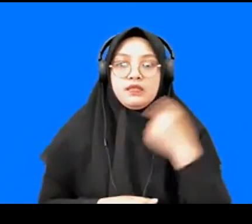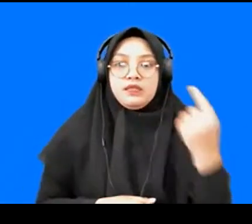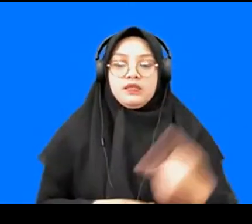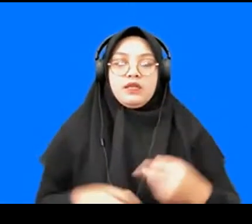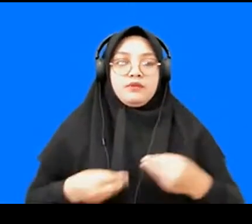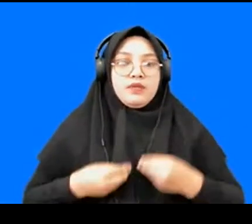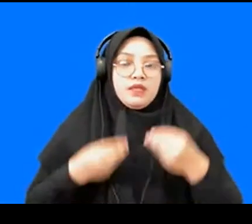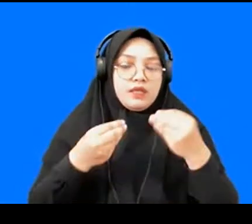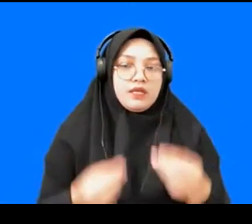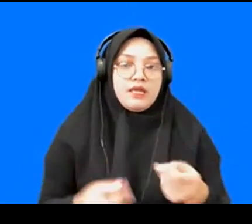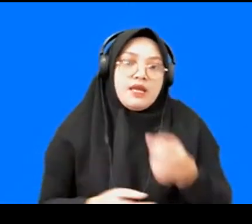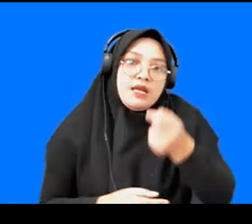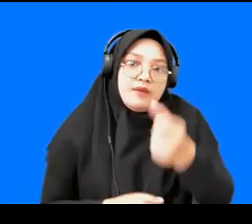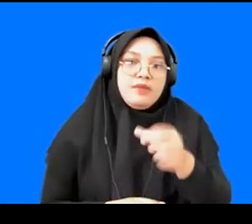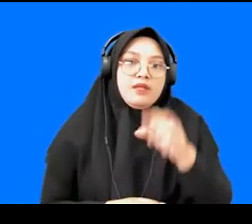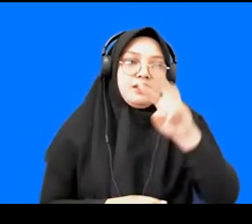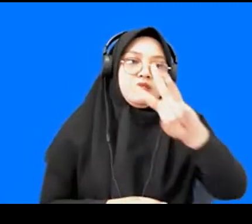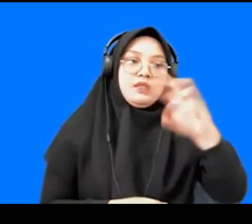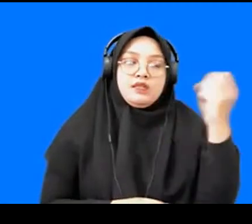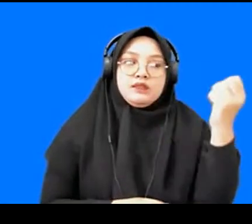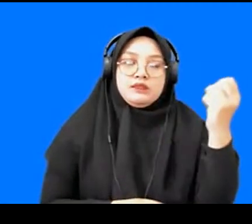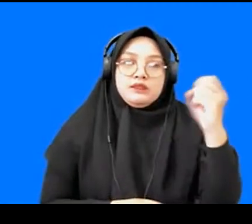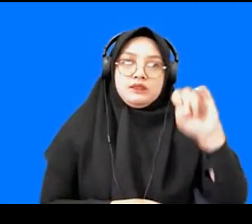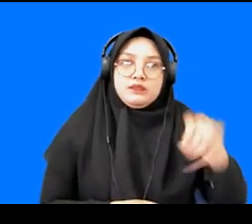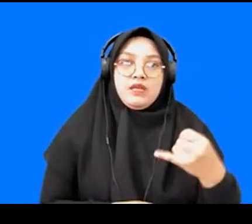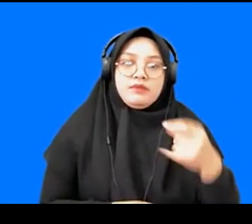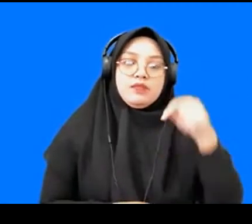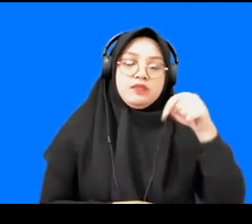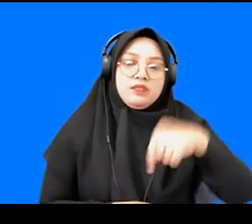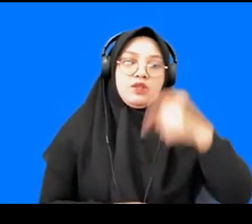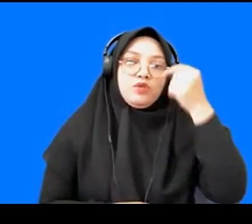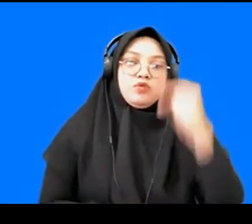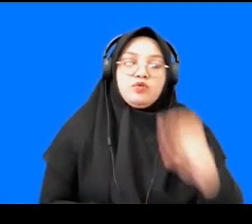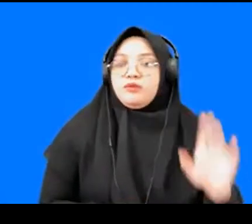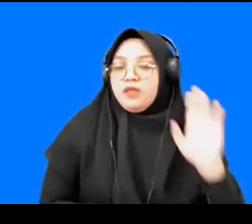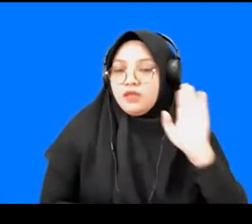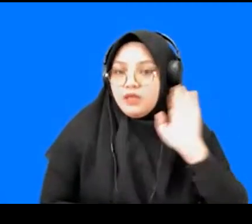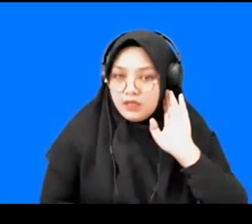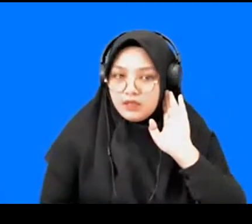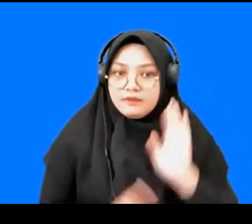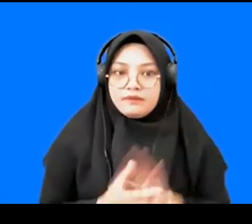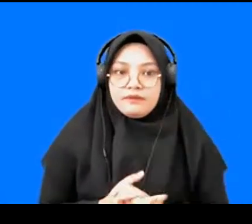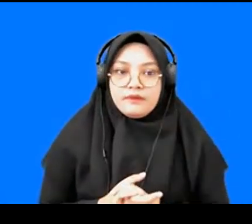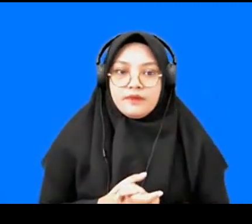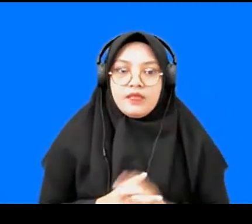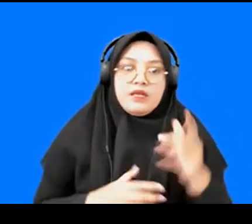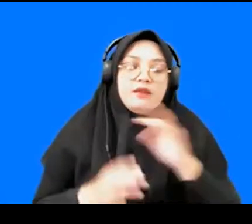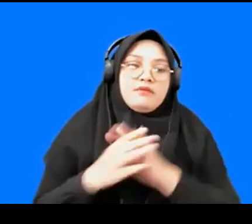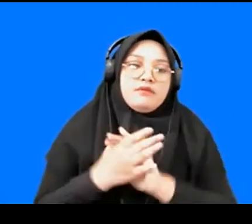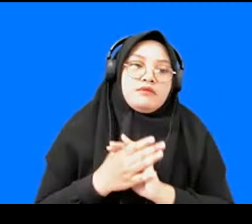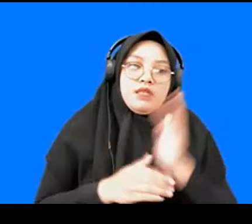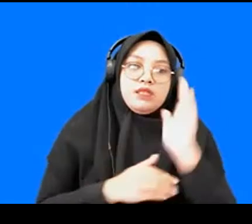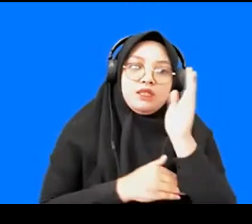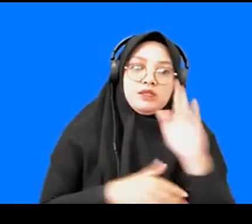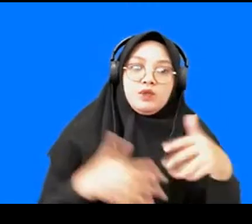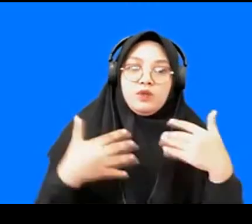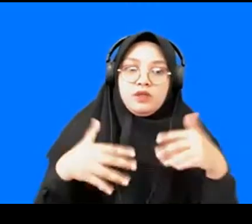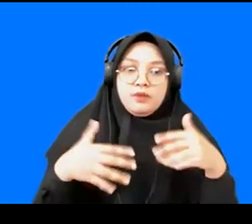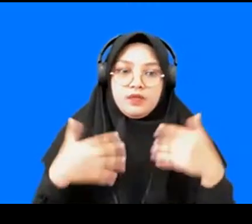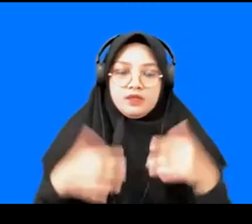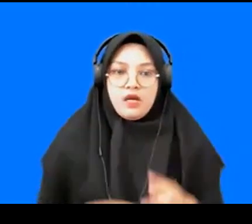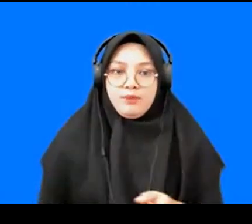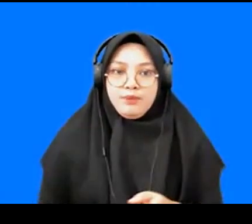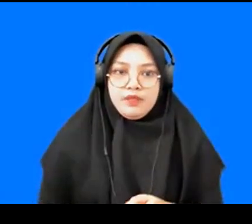3 hours. First, listening to the great presentation of the, paper that is released today with